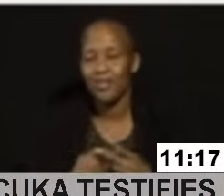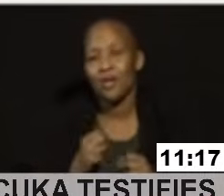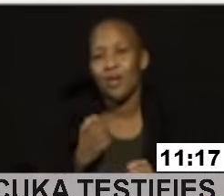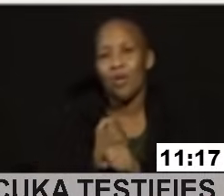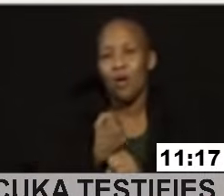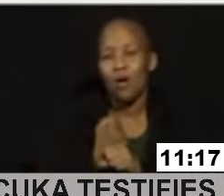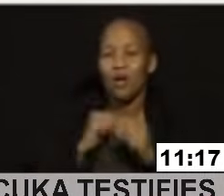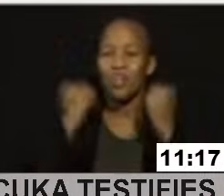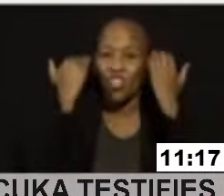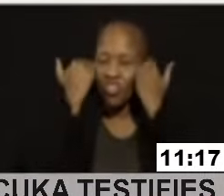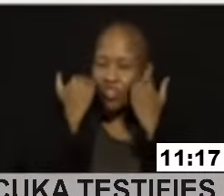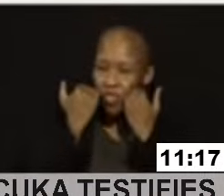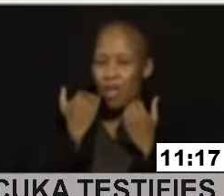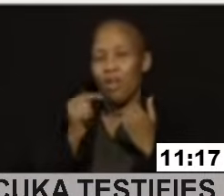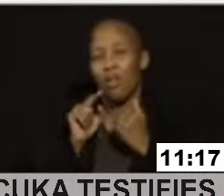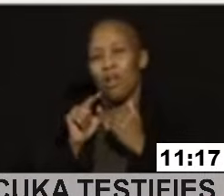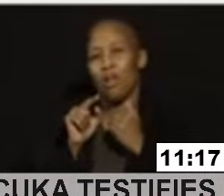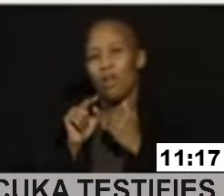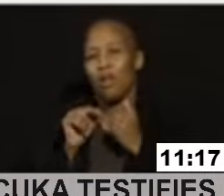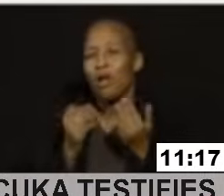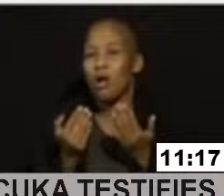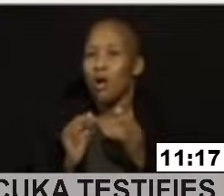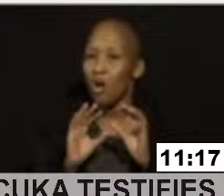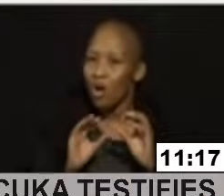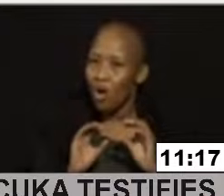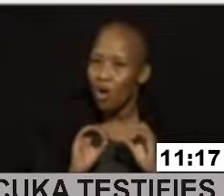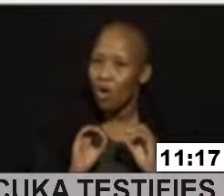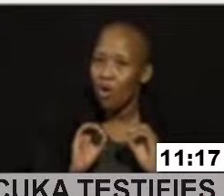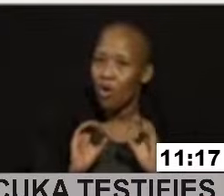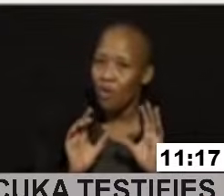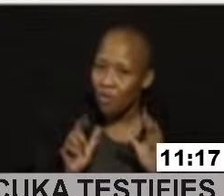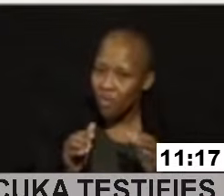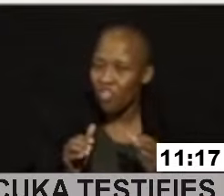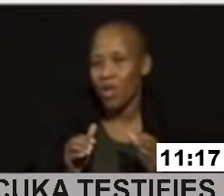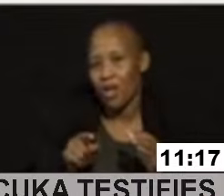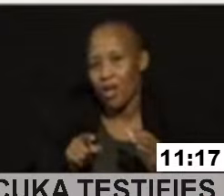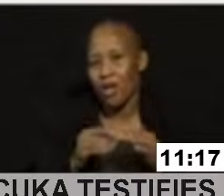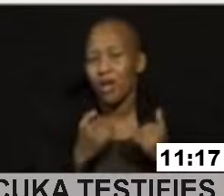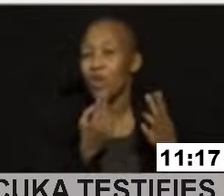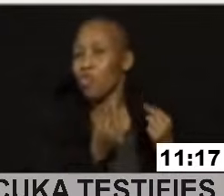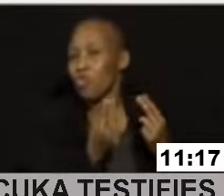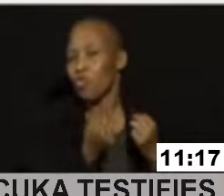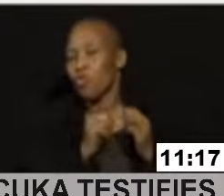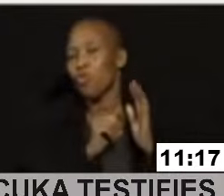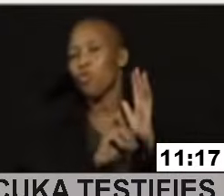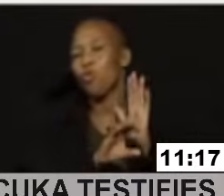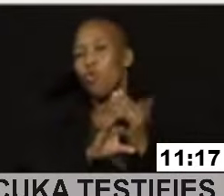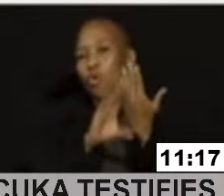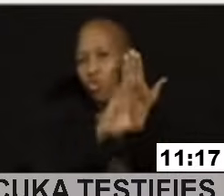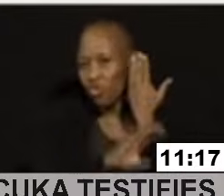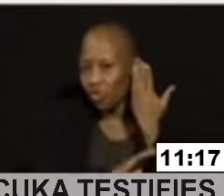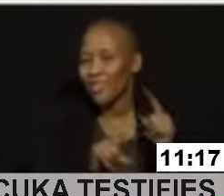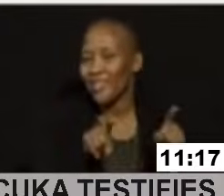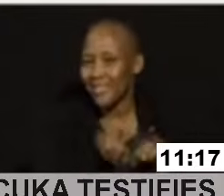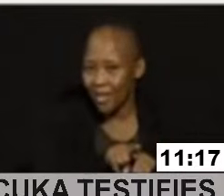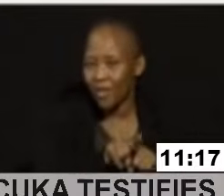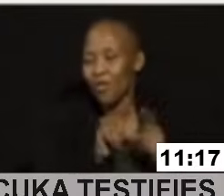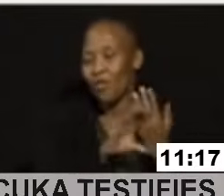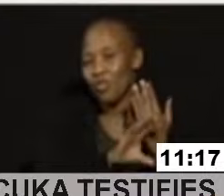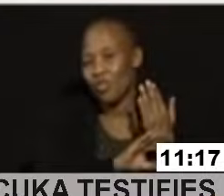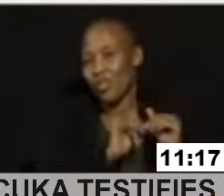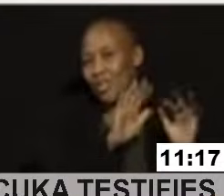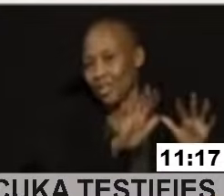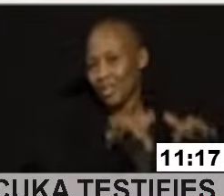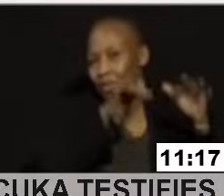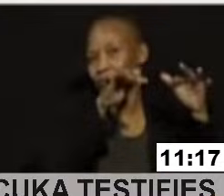Judicial Services Commission. With the new constitution, I also served on the Constitutional Assembly, served on the Constitutional Committee